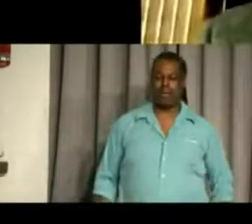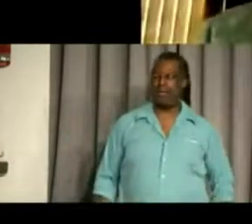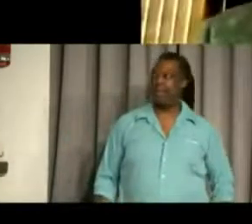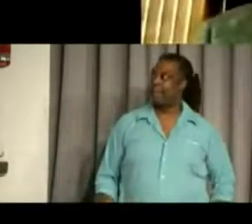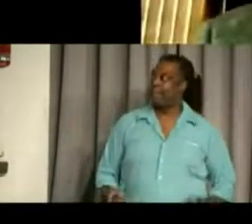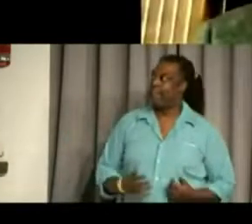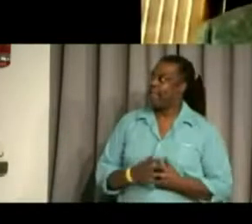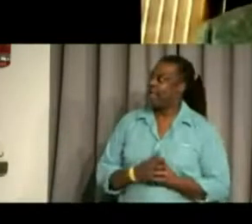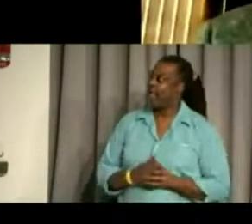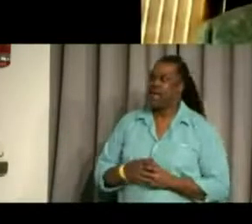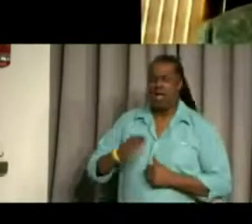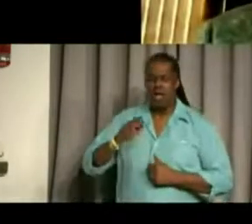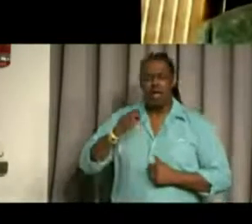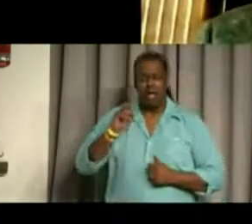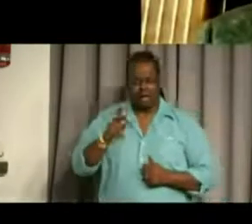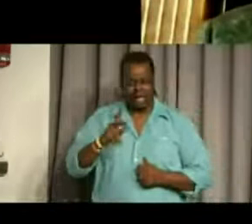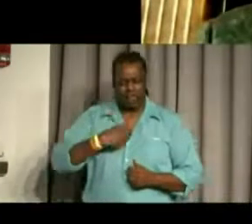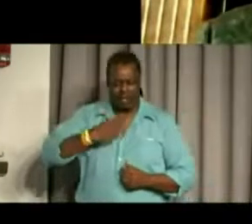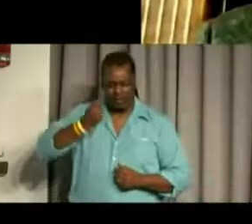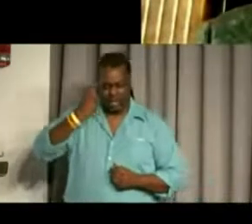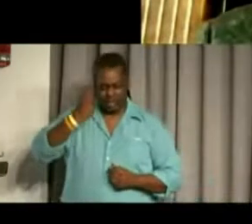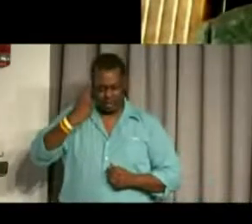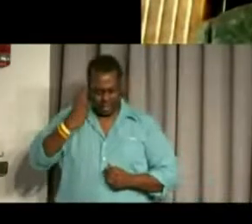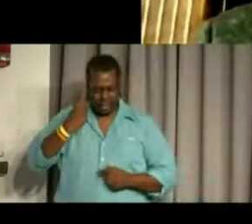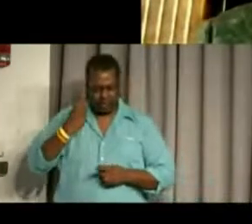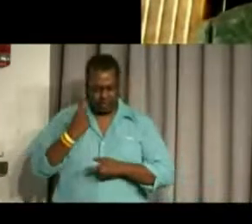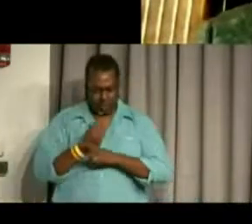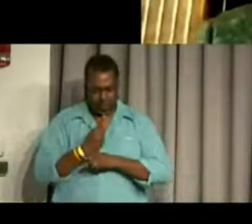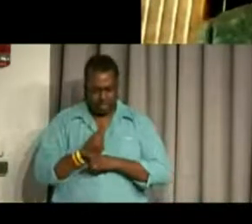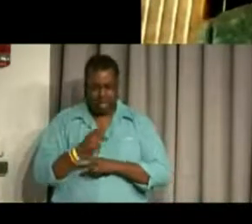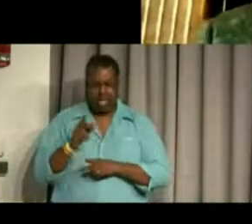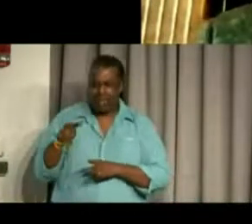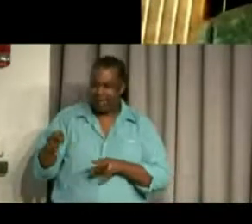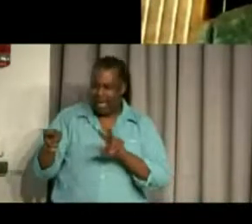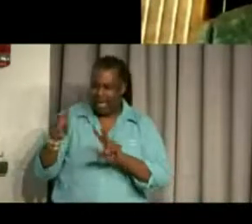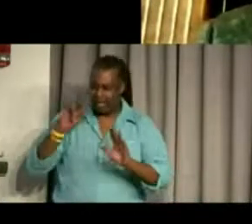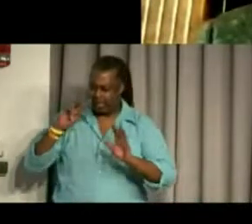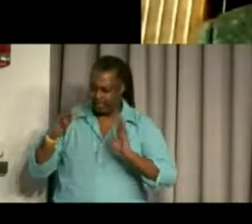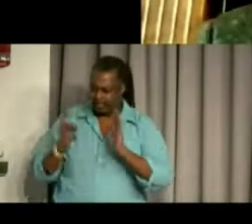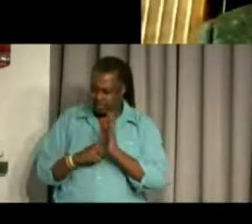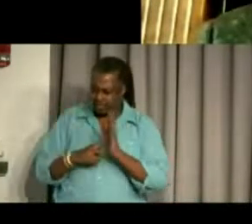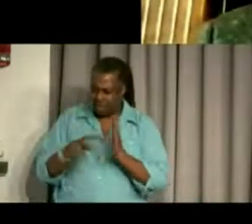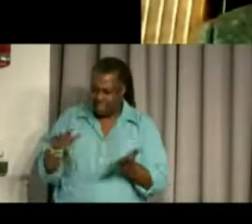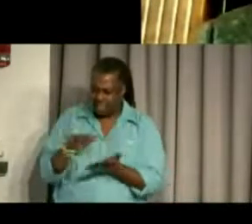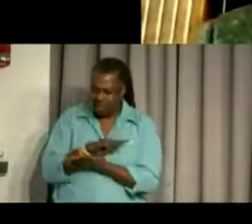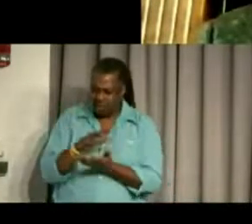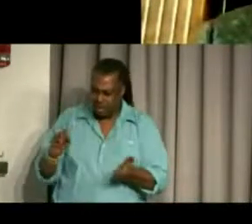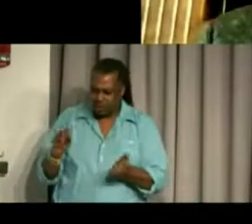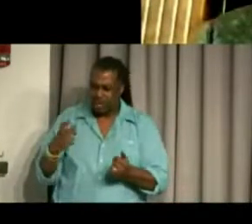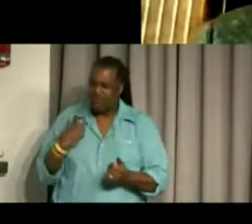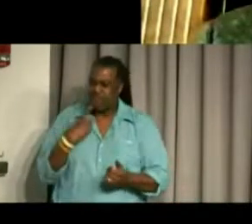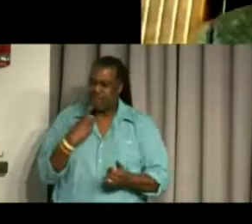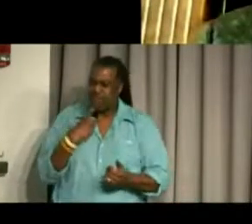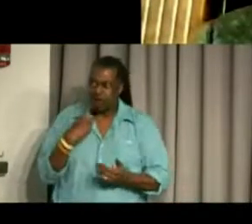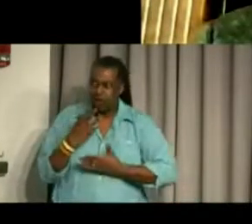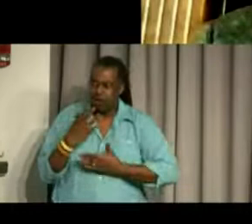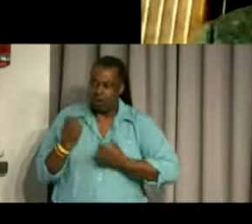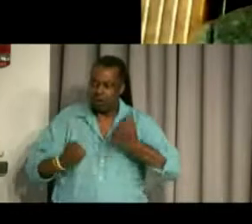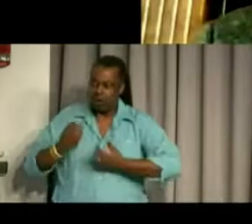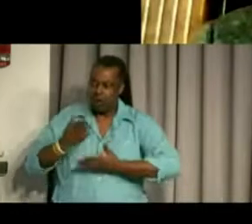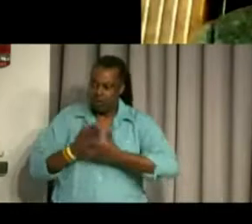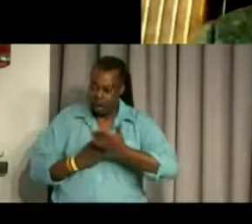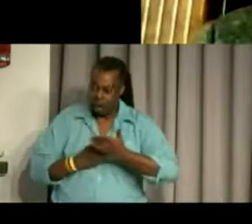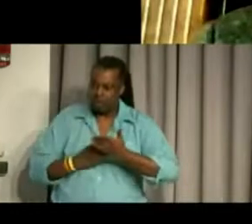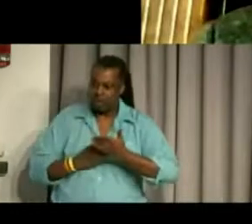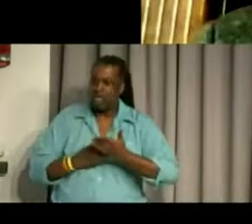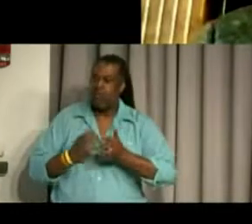So if I understand your testimony, they observed the destruction of metal auto parts by the water that